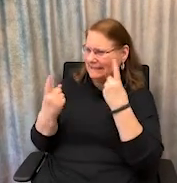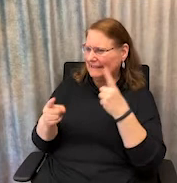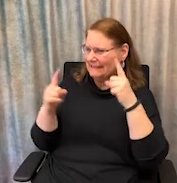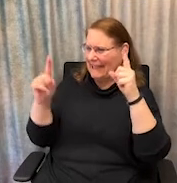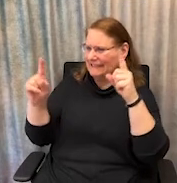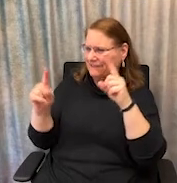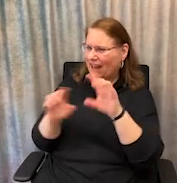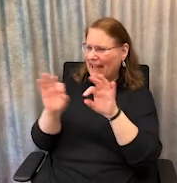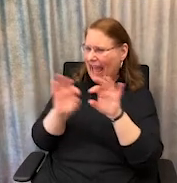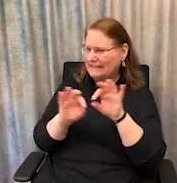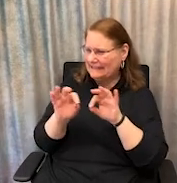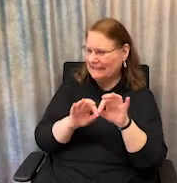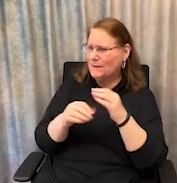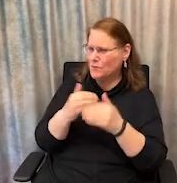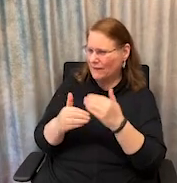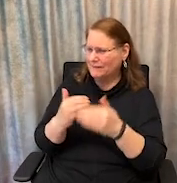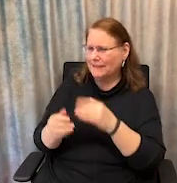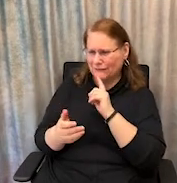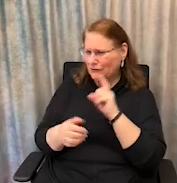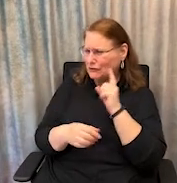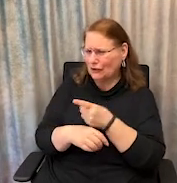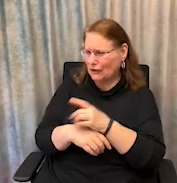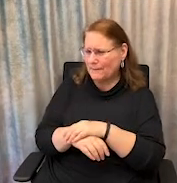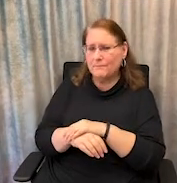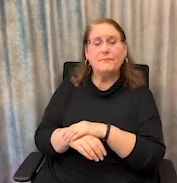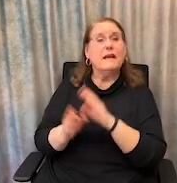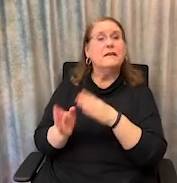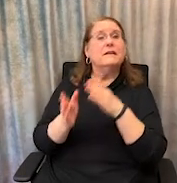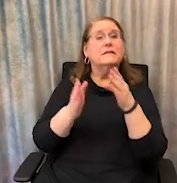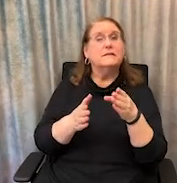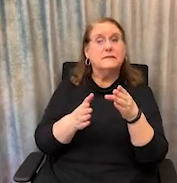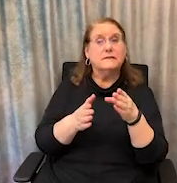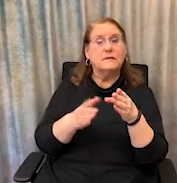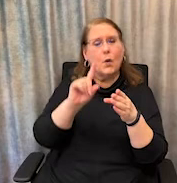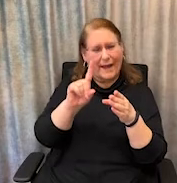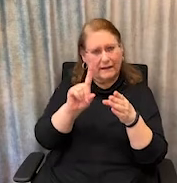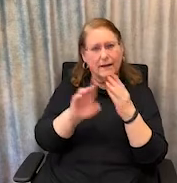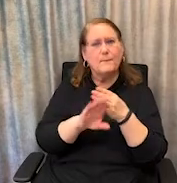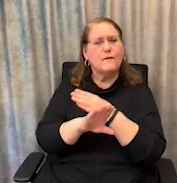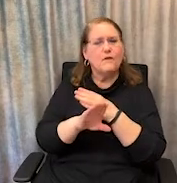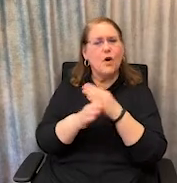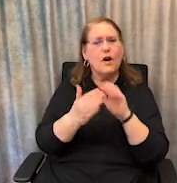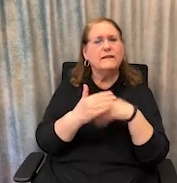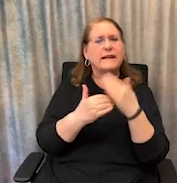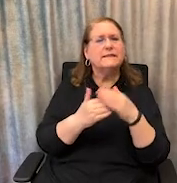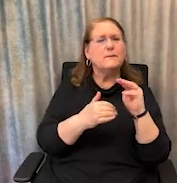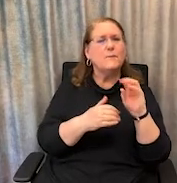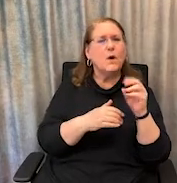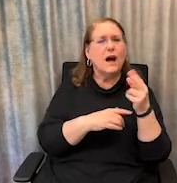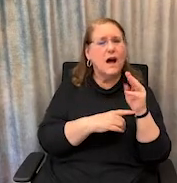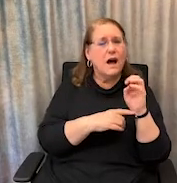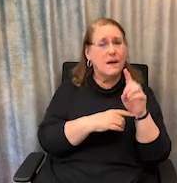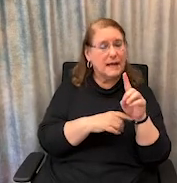it's a successful casting process for sure. What about you? And just before we move on to